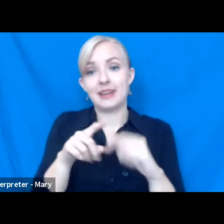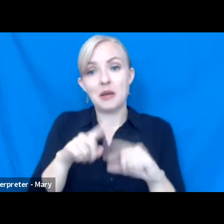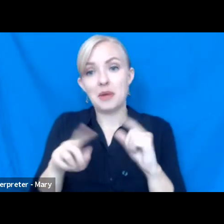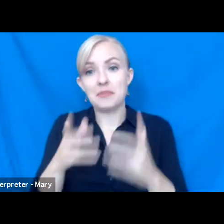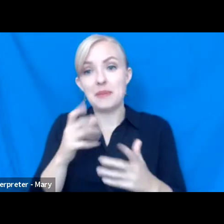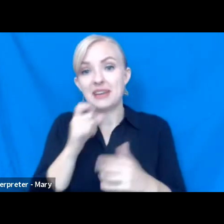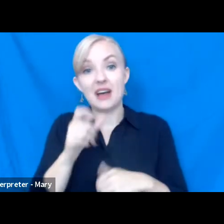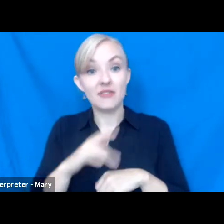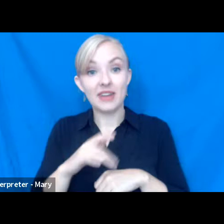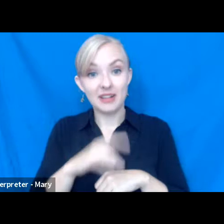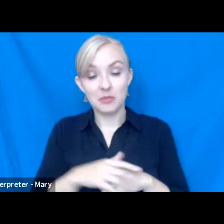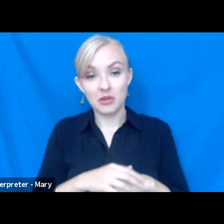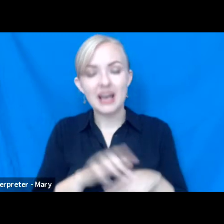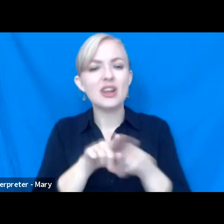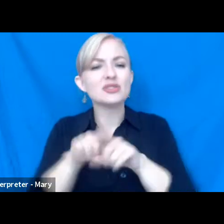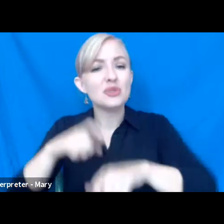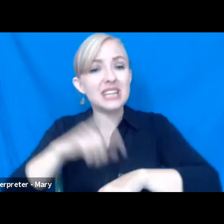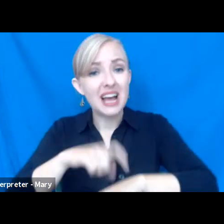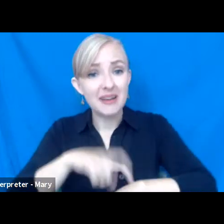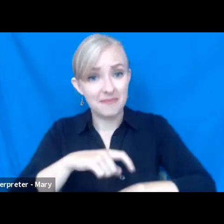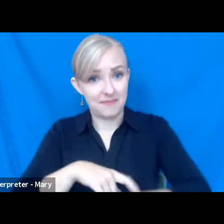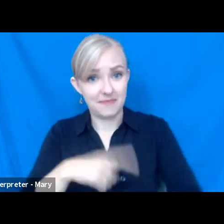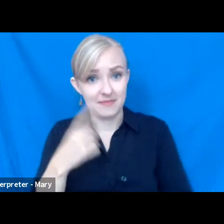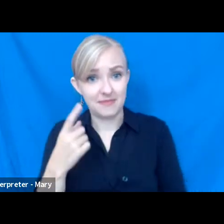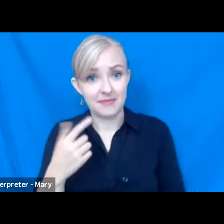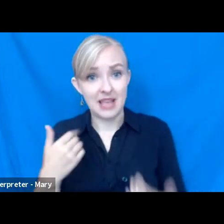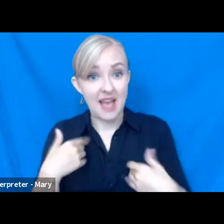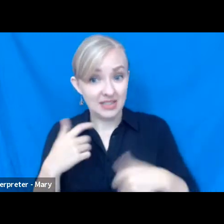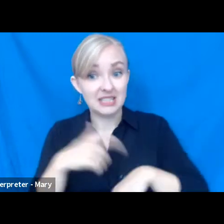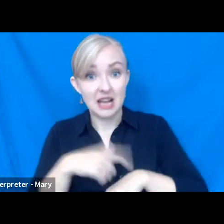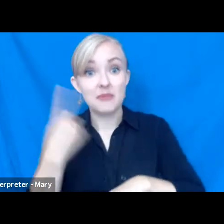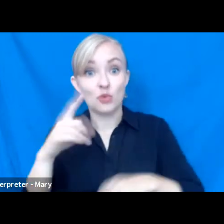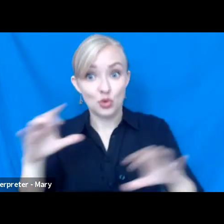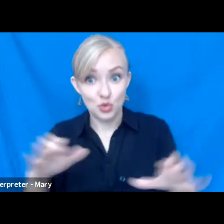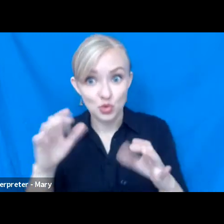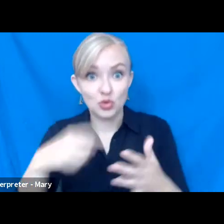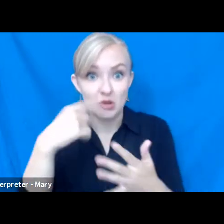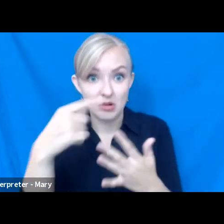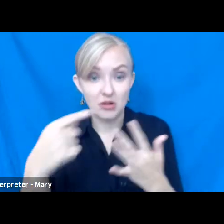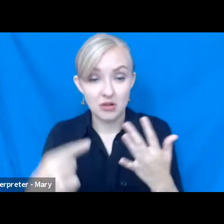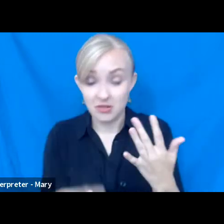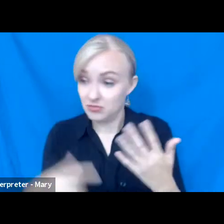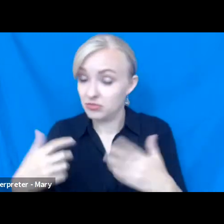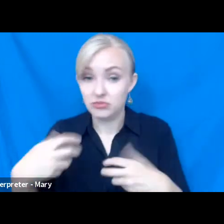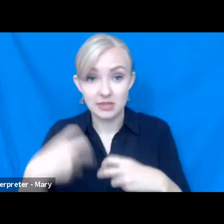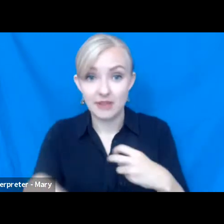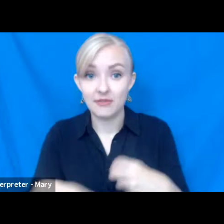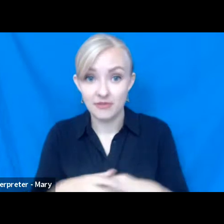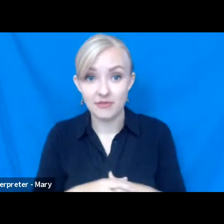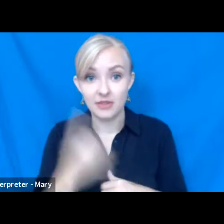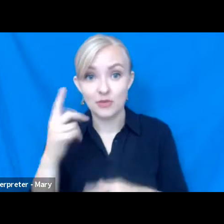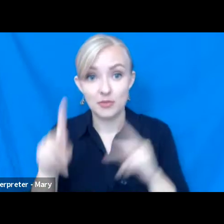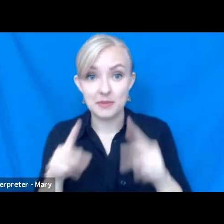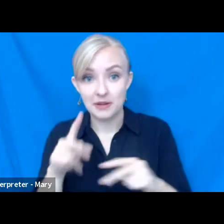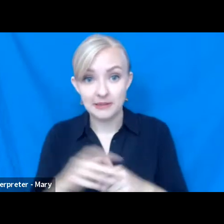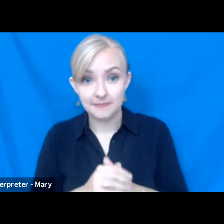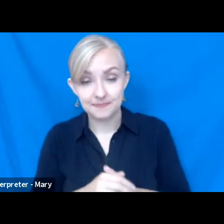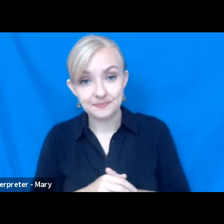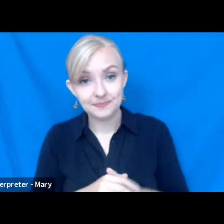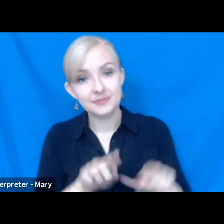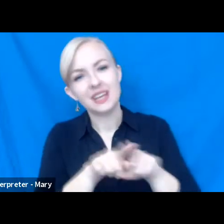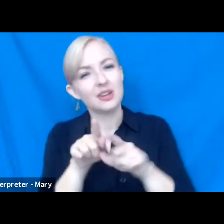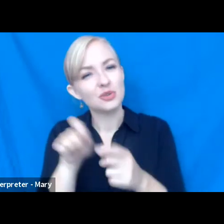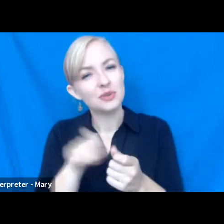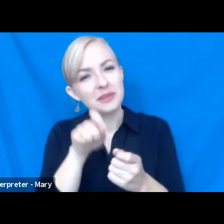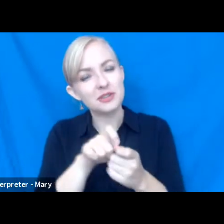and time, being able to do things that can be really difficult. for people, and